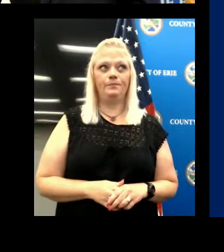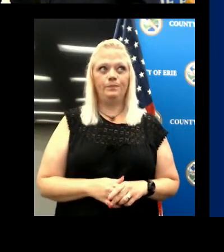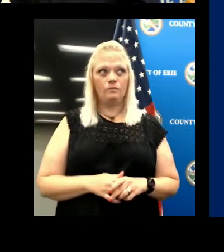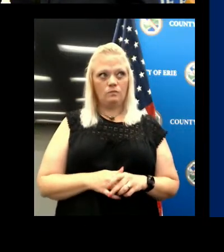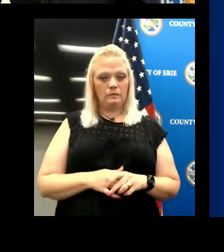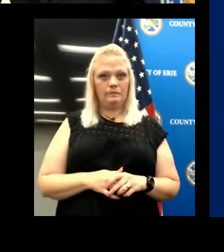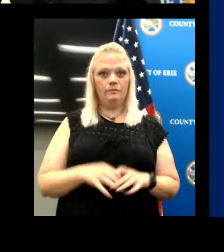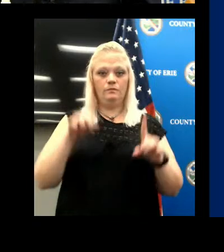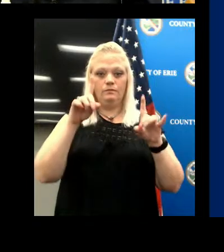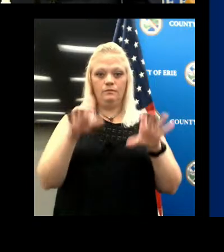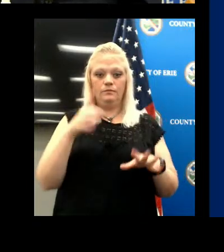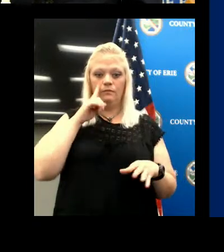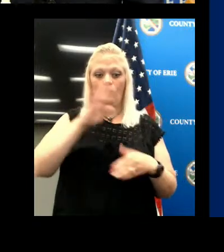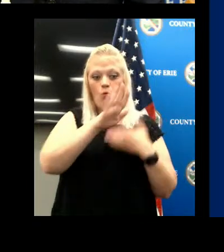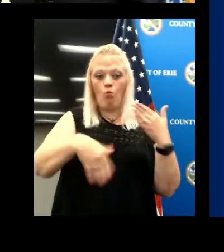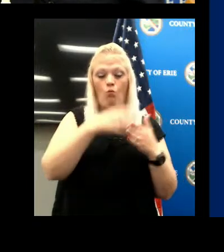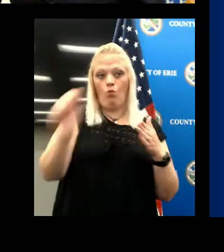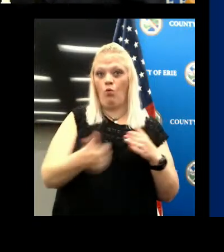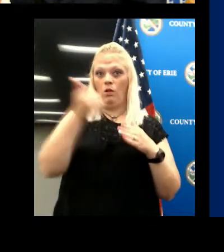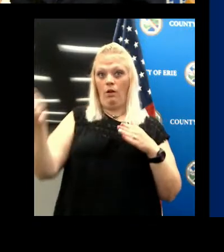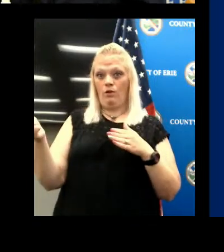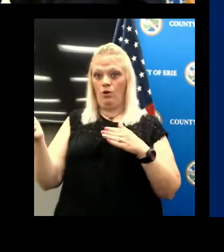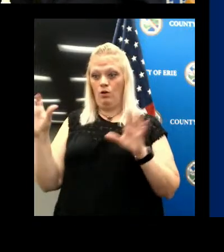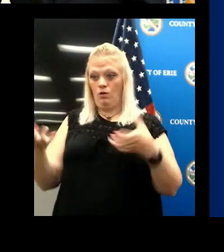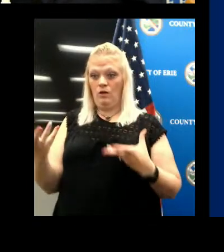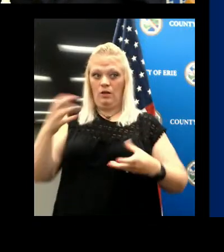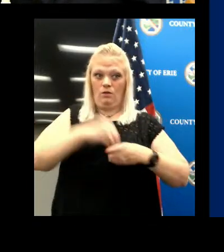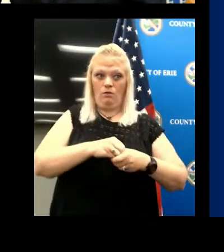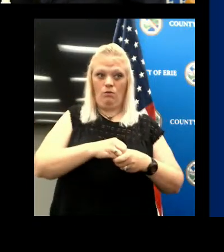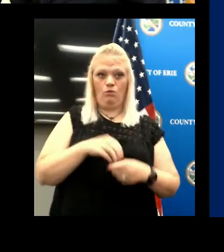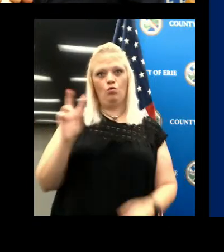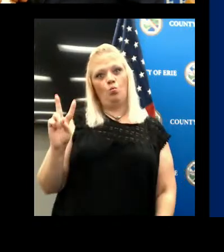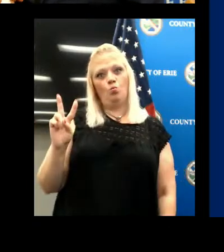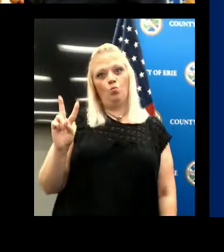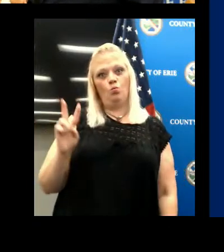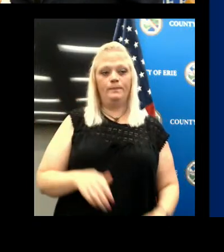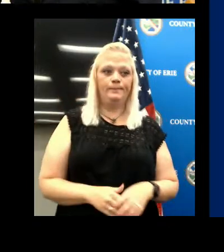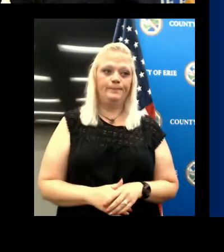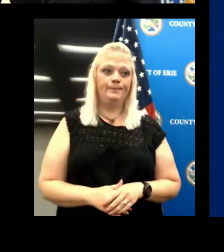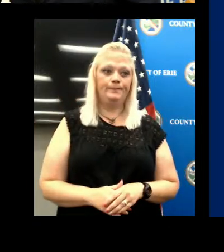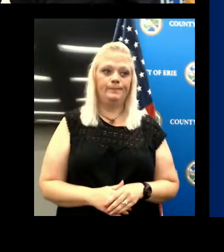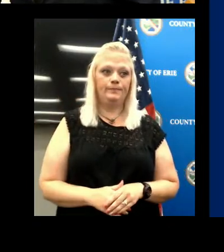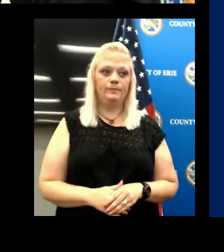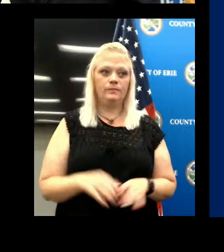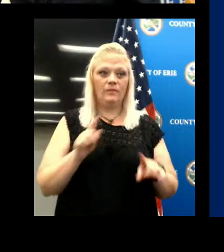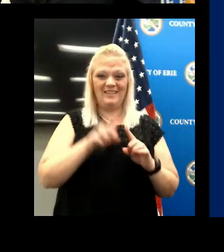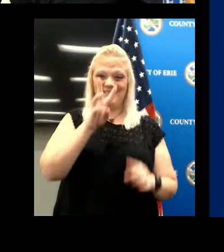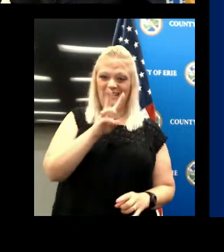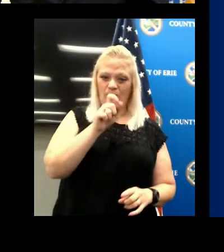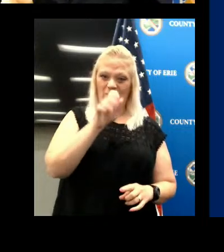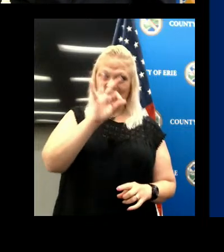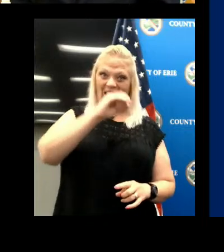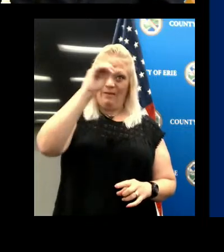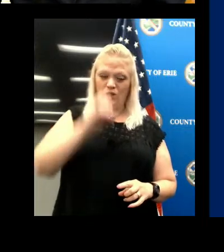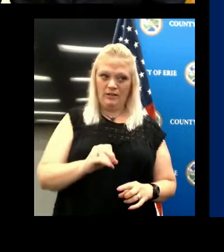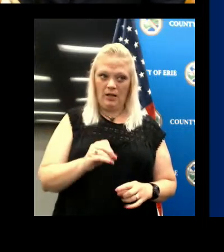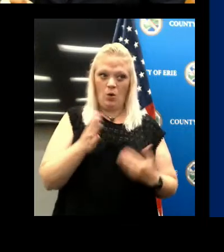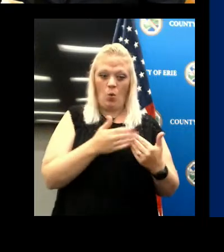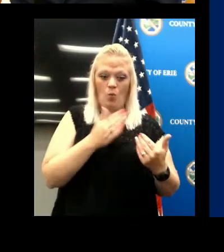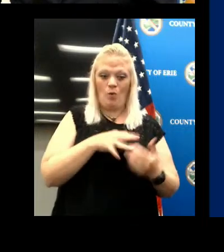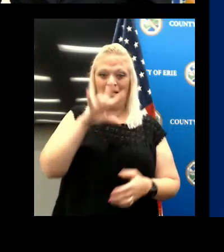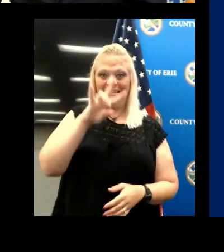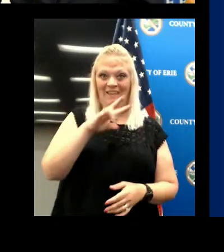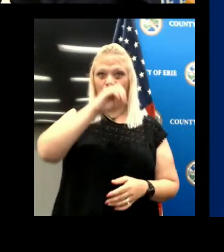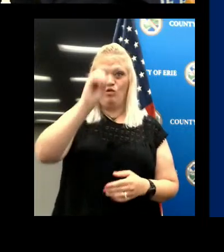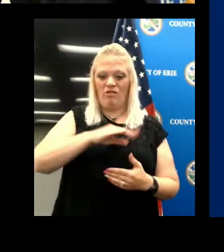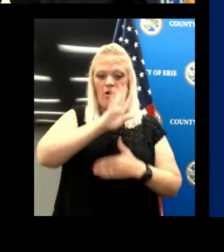The test for all other categories, including that age group, was around 2. But it was 6.9%, nearly 7%